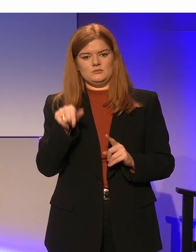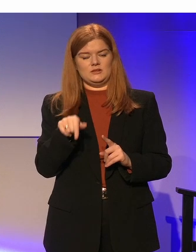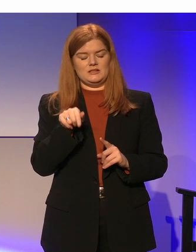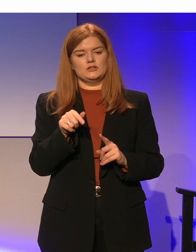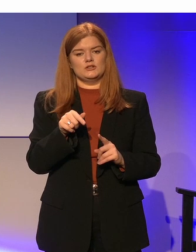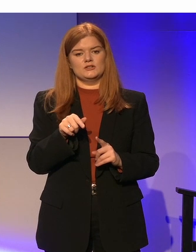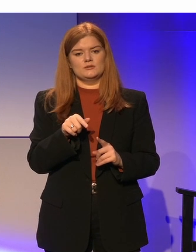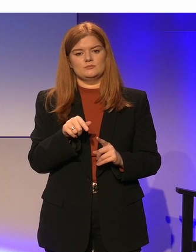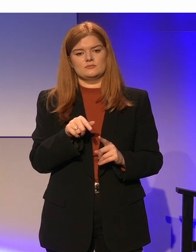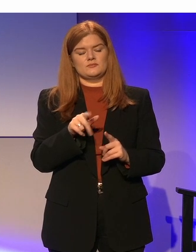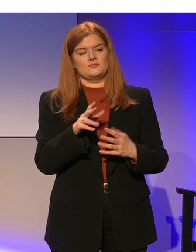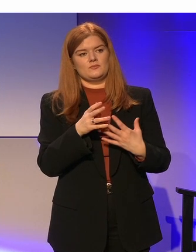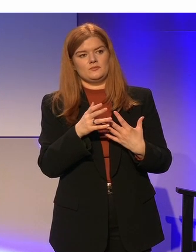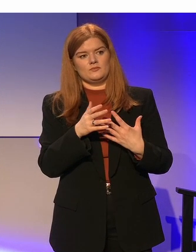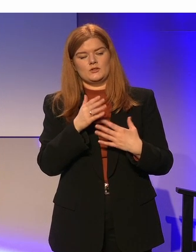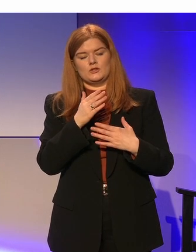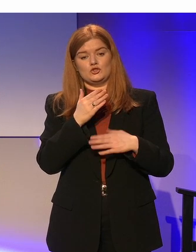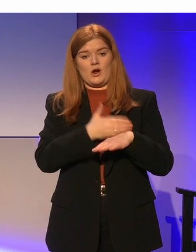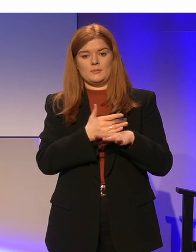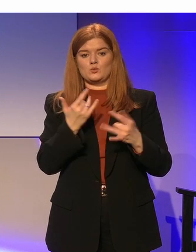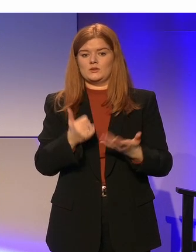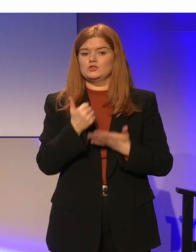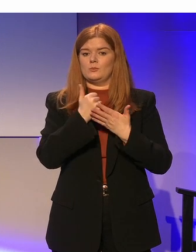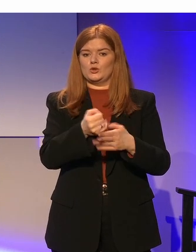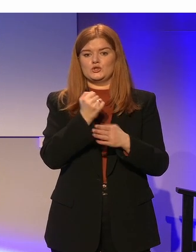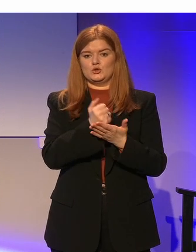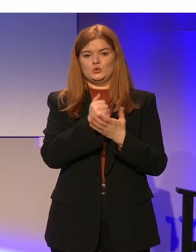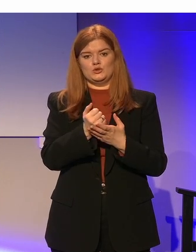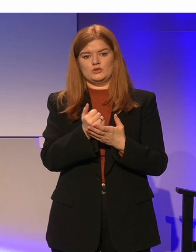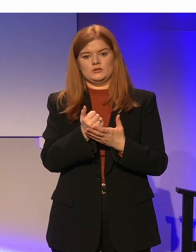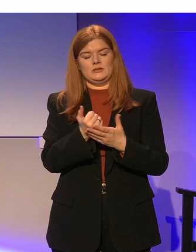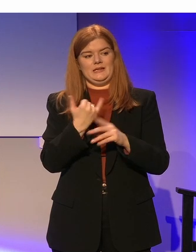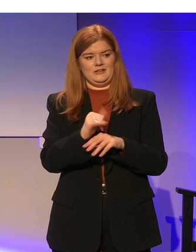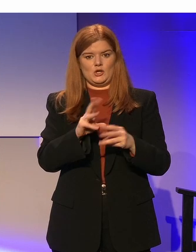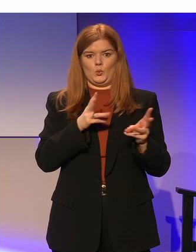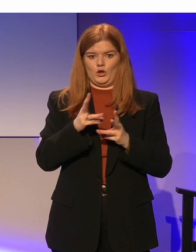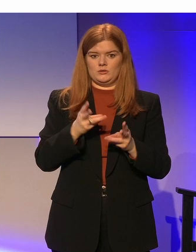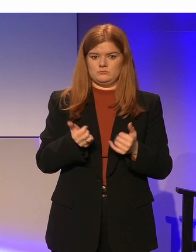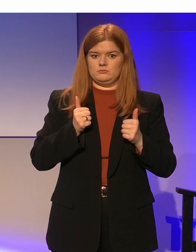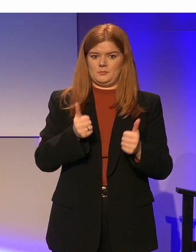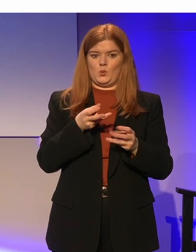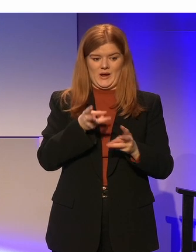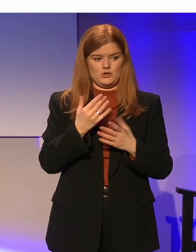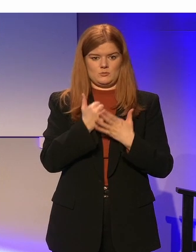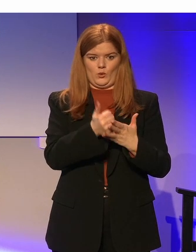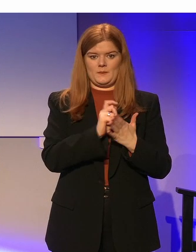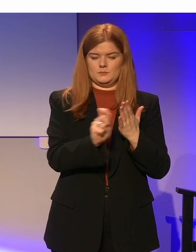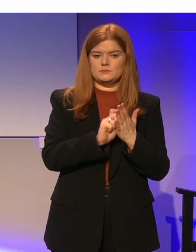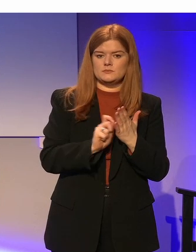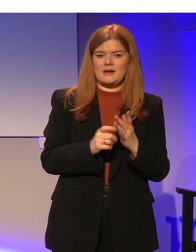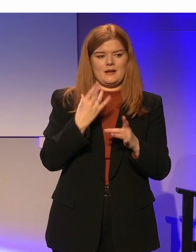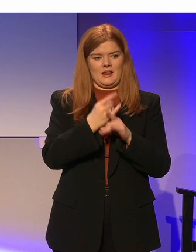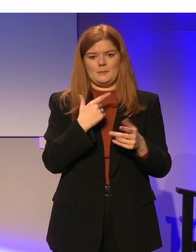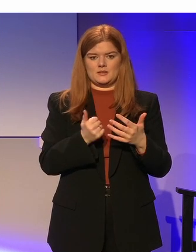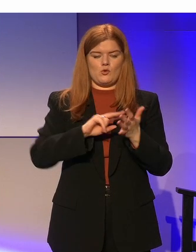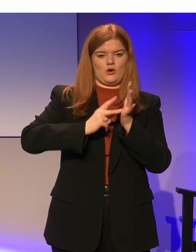functions to support the student engaging in their work competently with support, who helps them